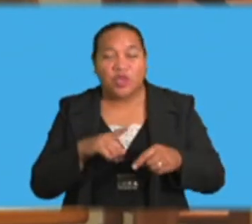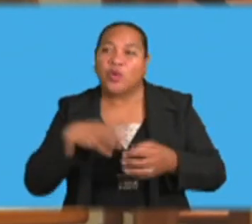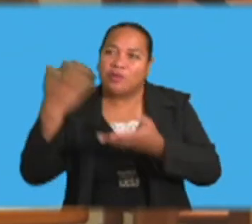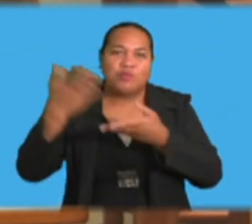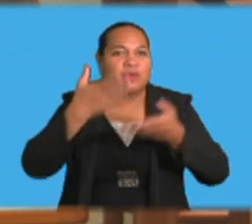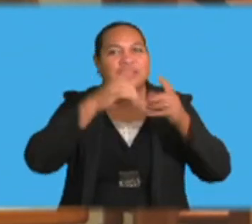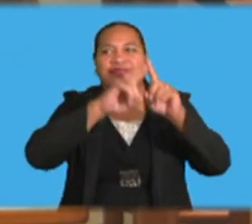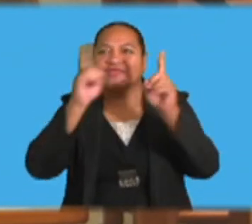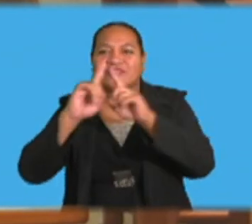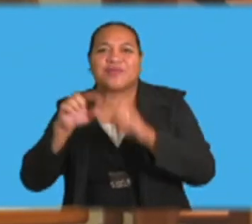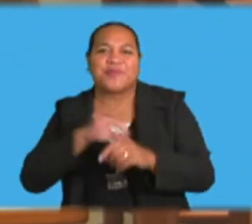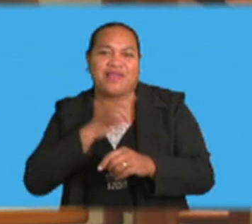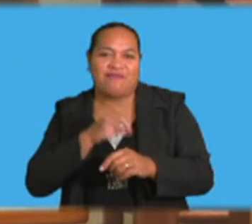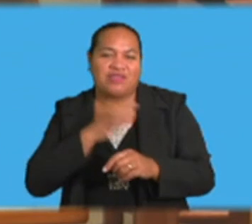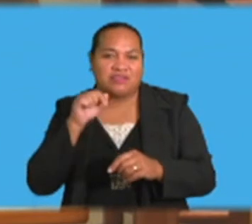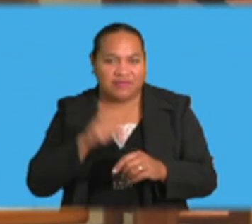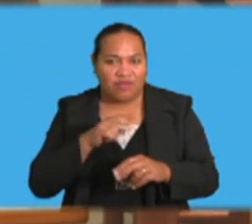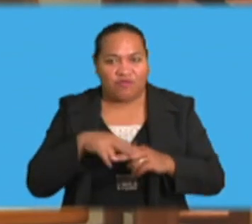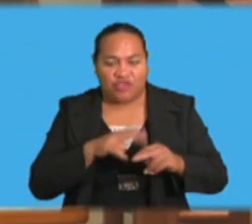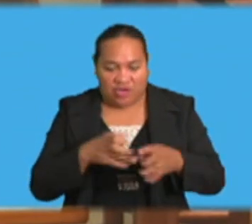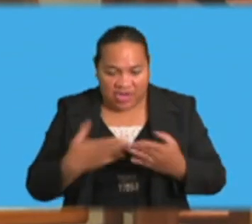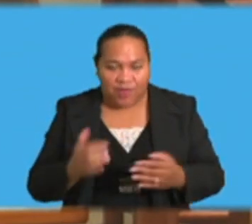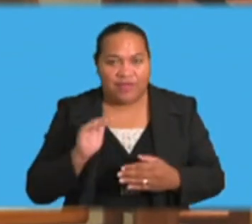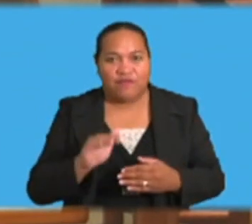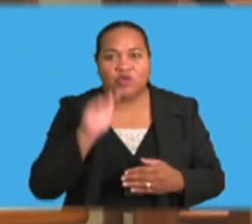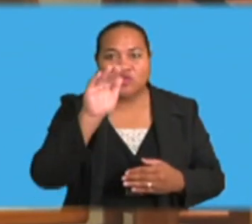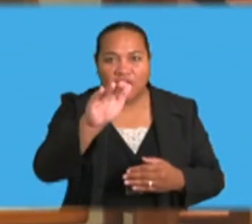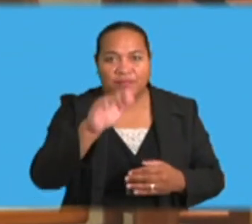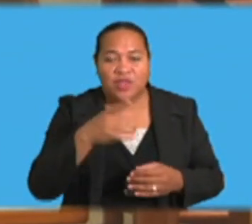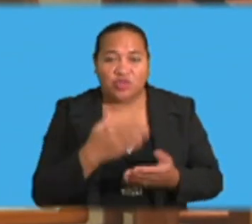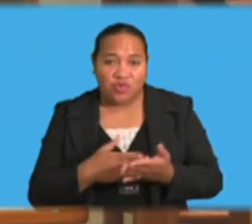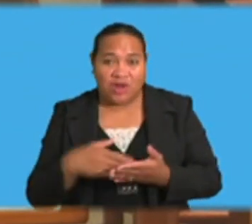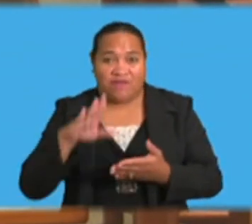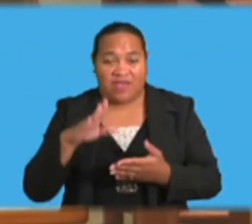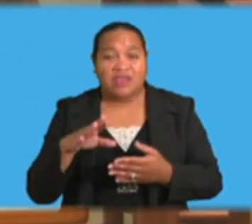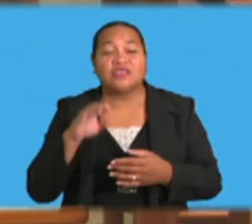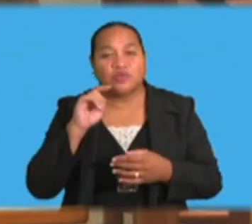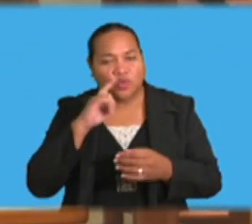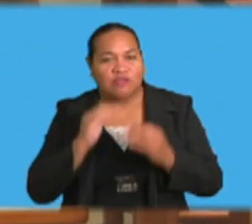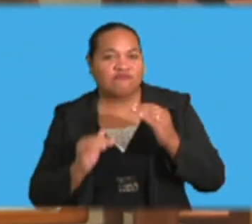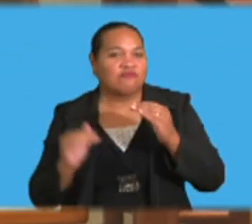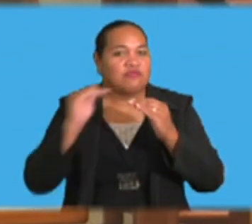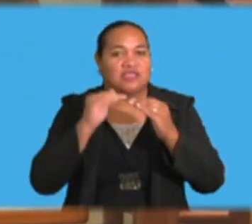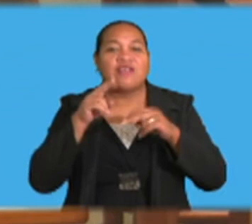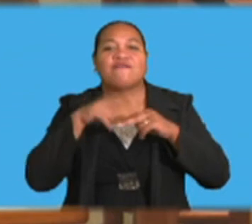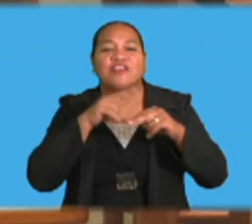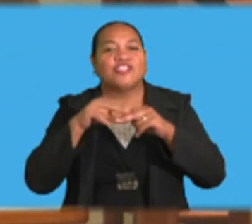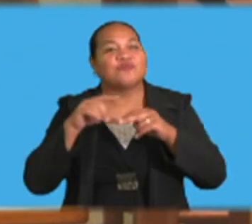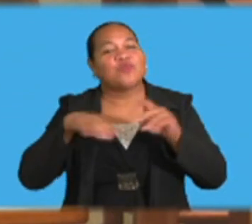other tangible benefits to Fiji now and in the future. Ratification will increase Fiji's standing in the international